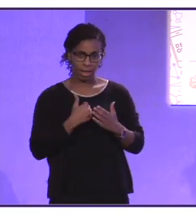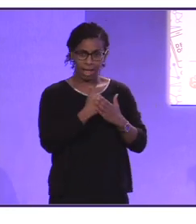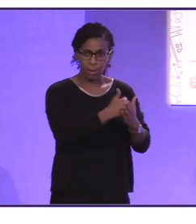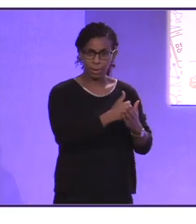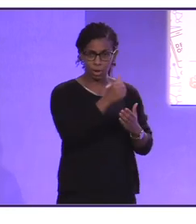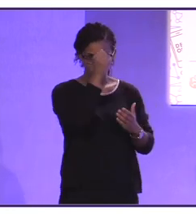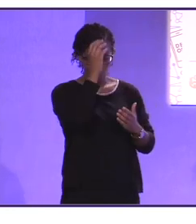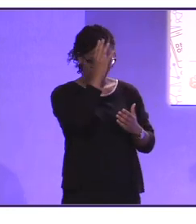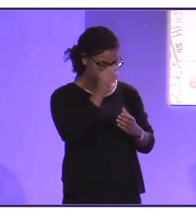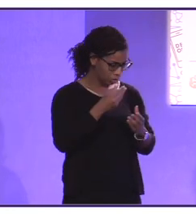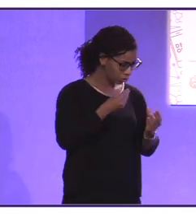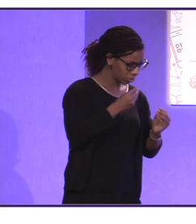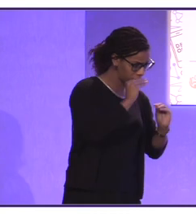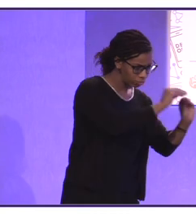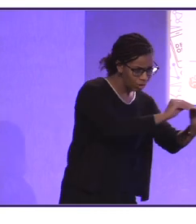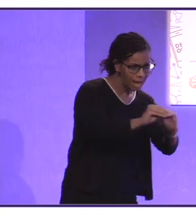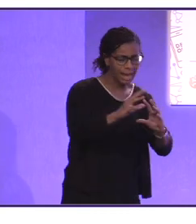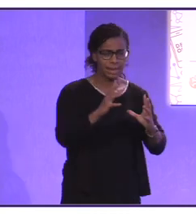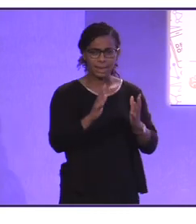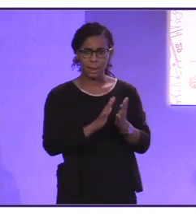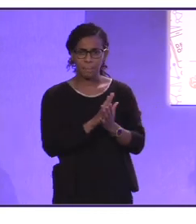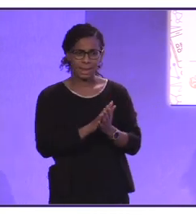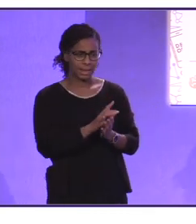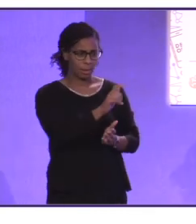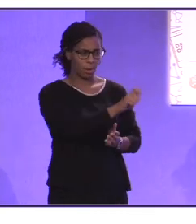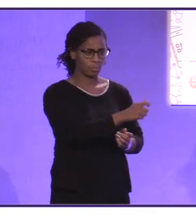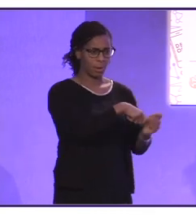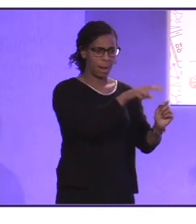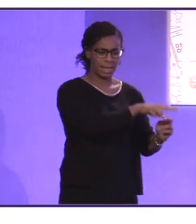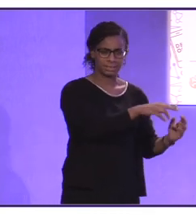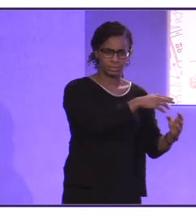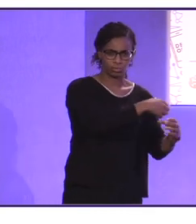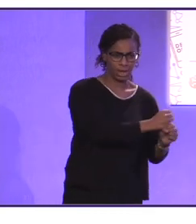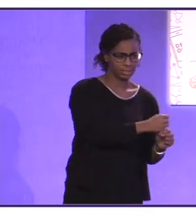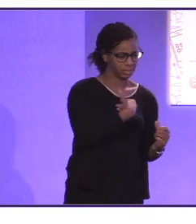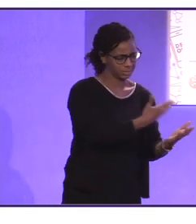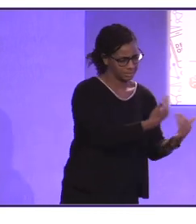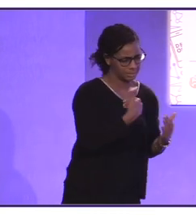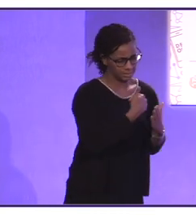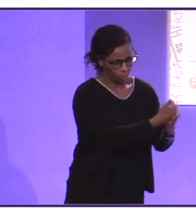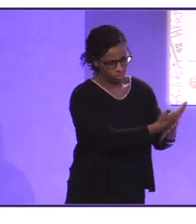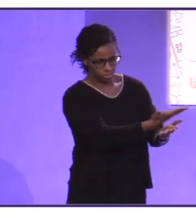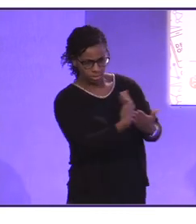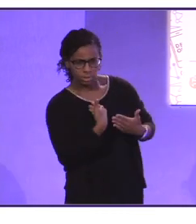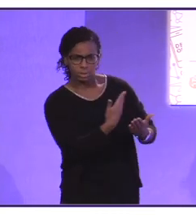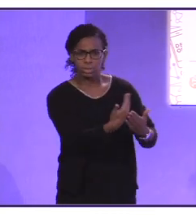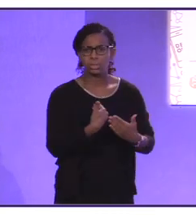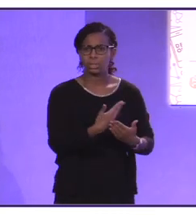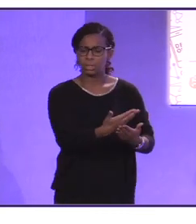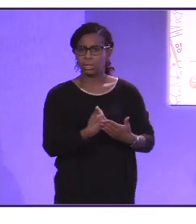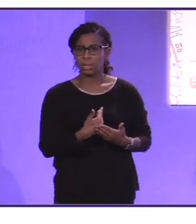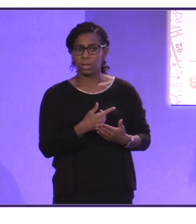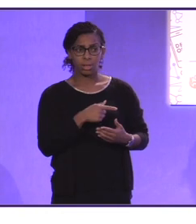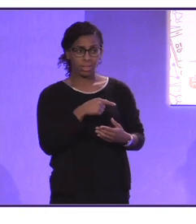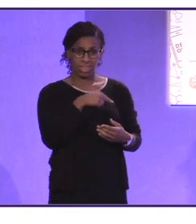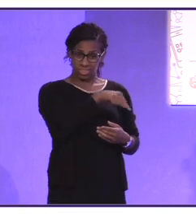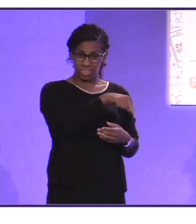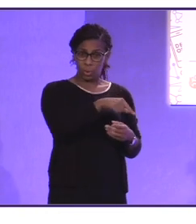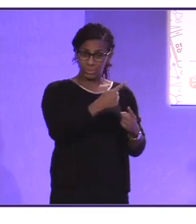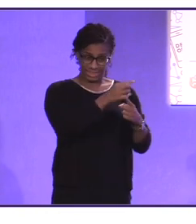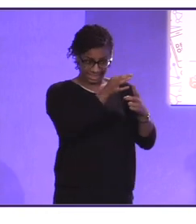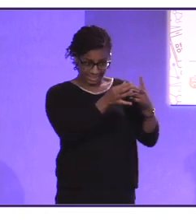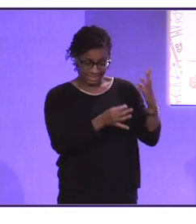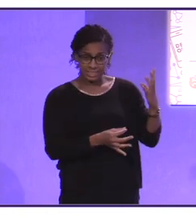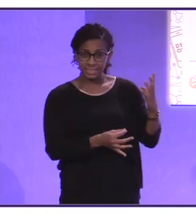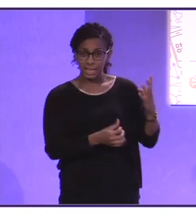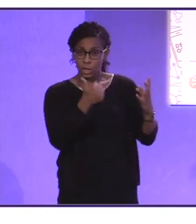reduce the risk of one person in the team being the critical thing, that help reduce the risk associated with the 57 bus, you know, all of that kind of stuff is not